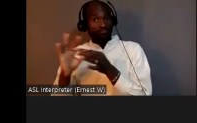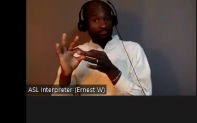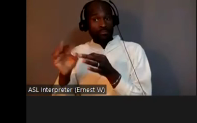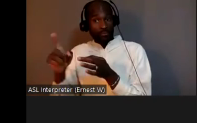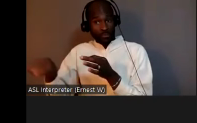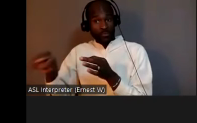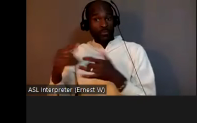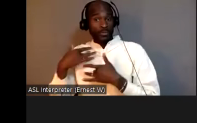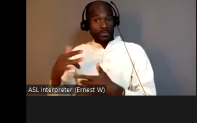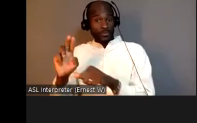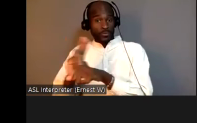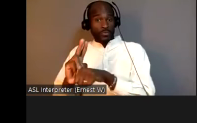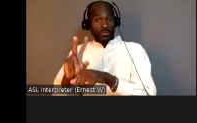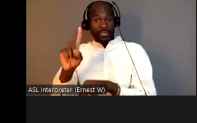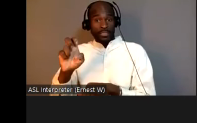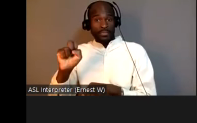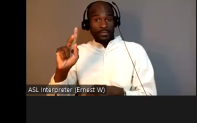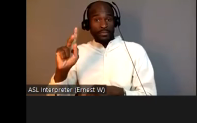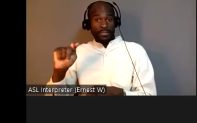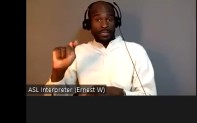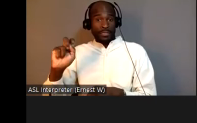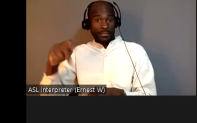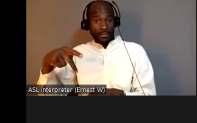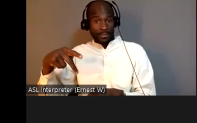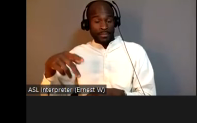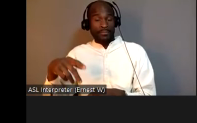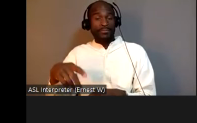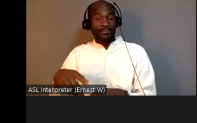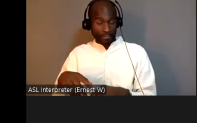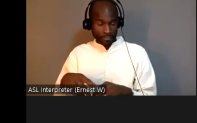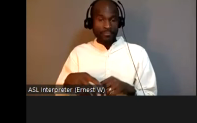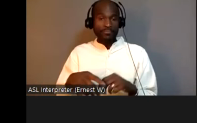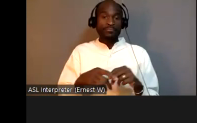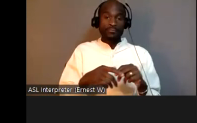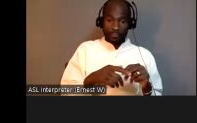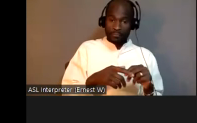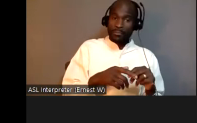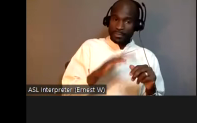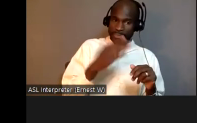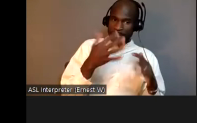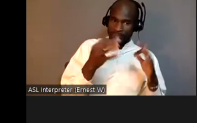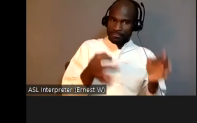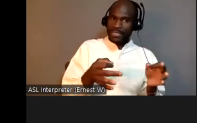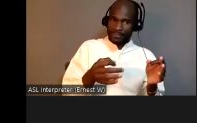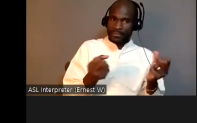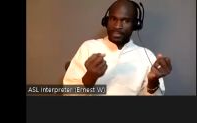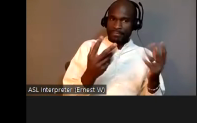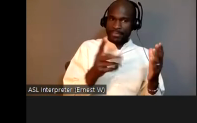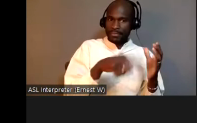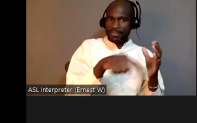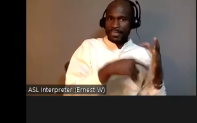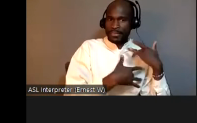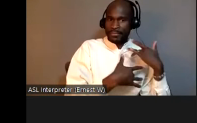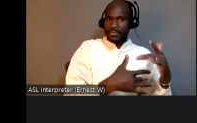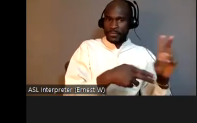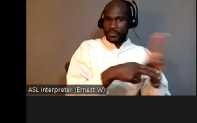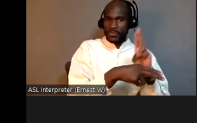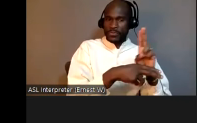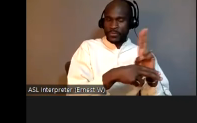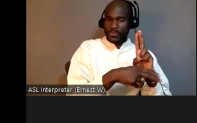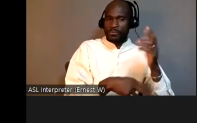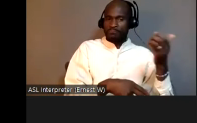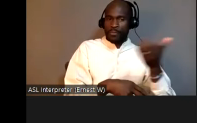it seems like your communities might be looking either certainly mobile devices for the majority of them, and then certainly a fraction of them, or